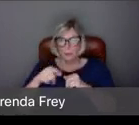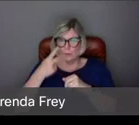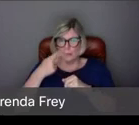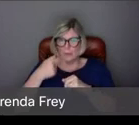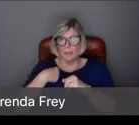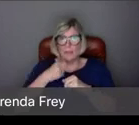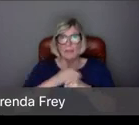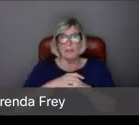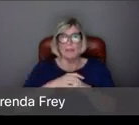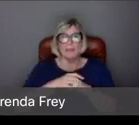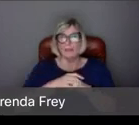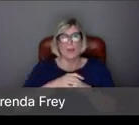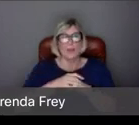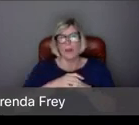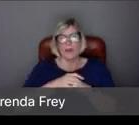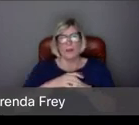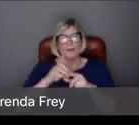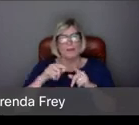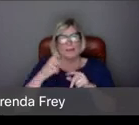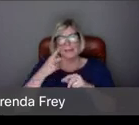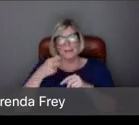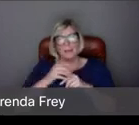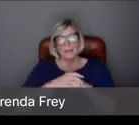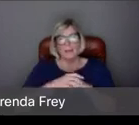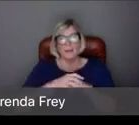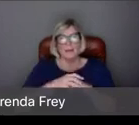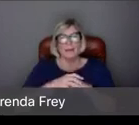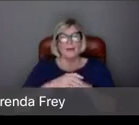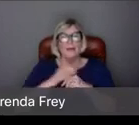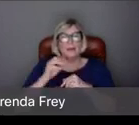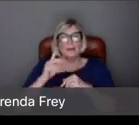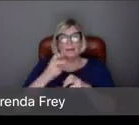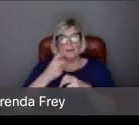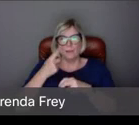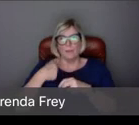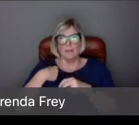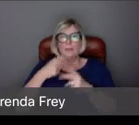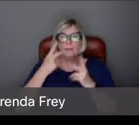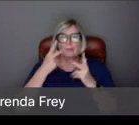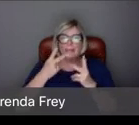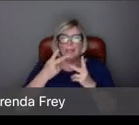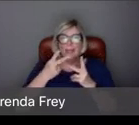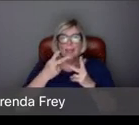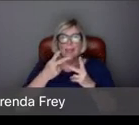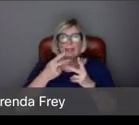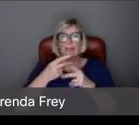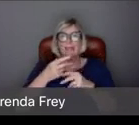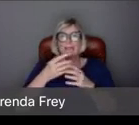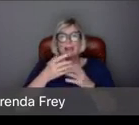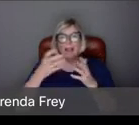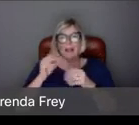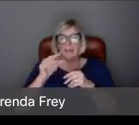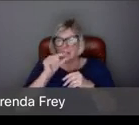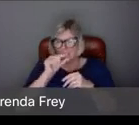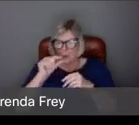me? No, No. we can't see you. Okay. Okay, it's hard for me to see and stuff, so I can't. It's a lot of small